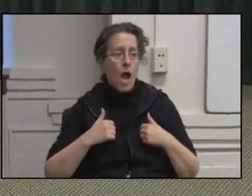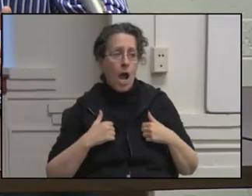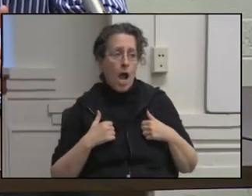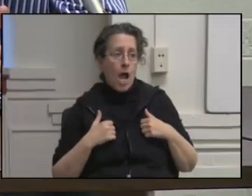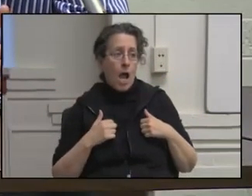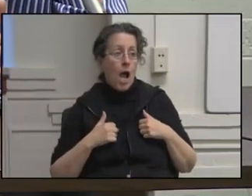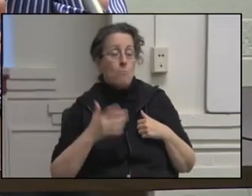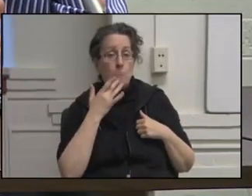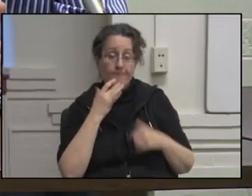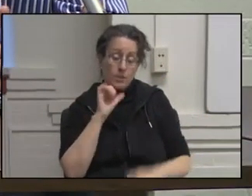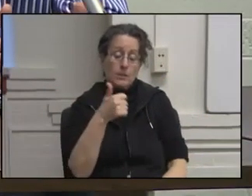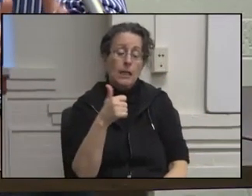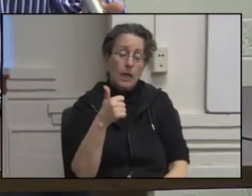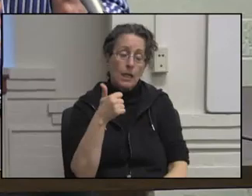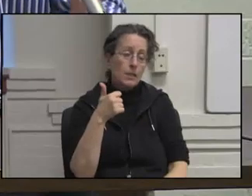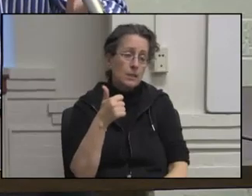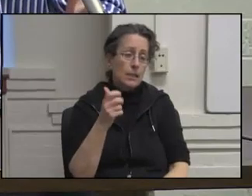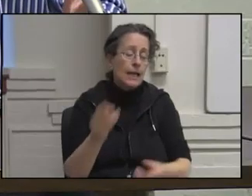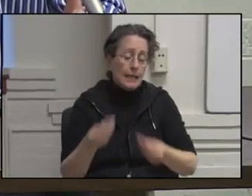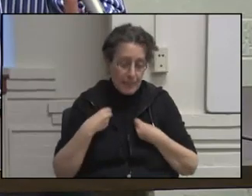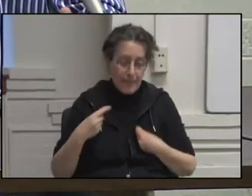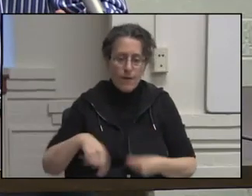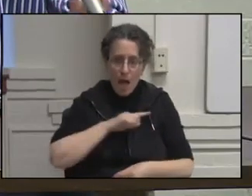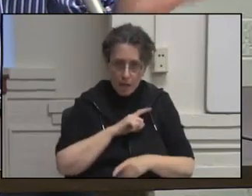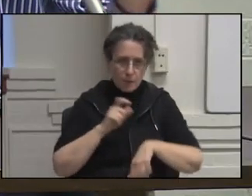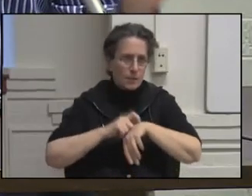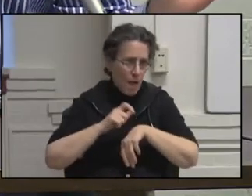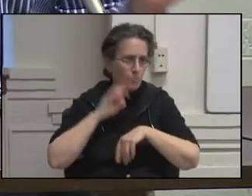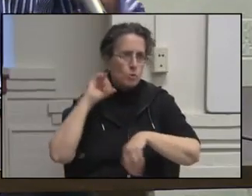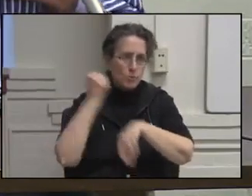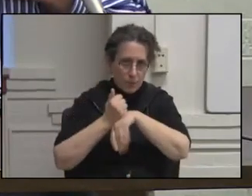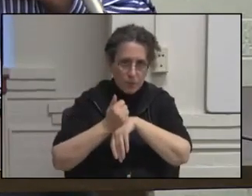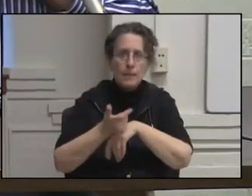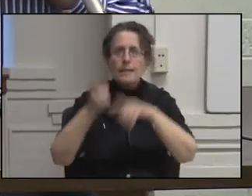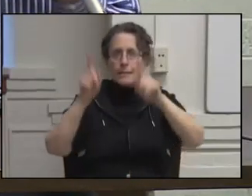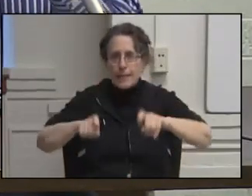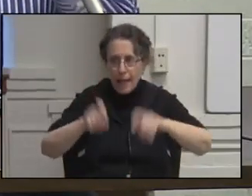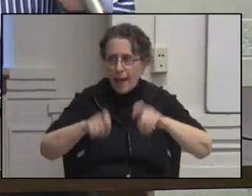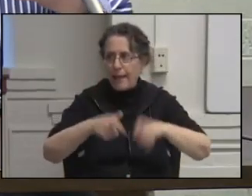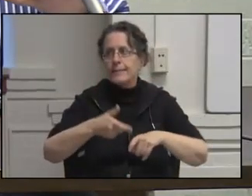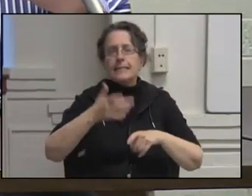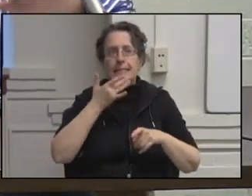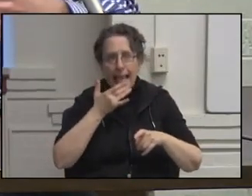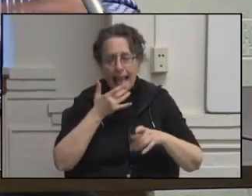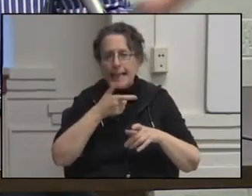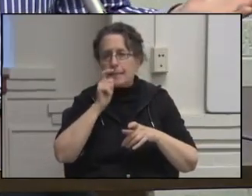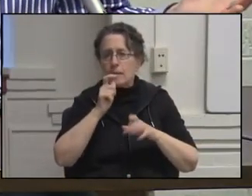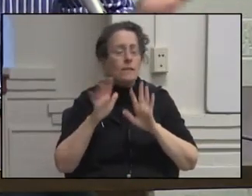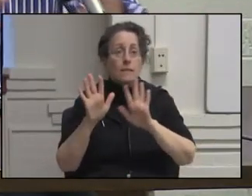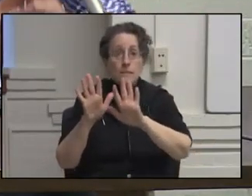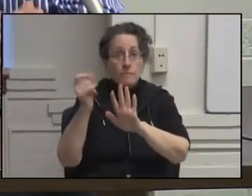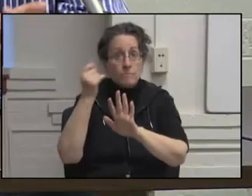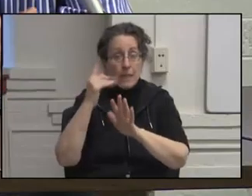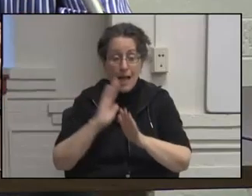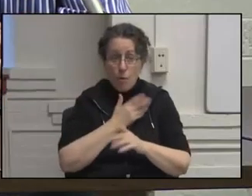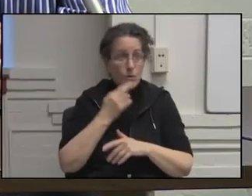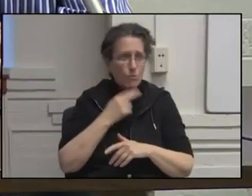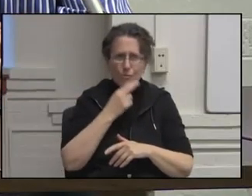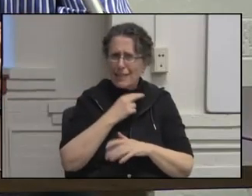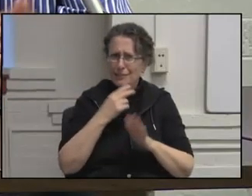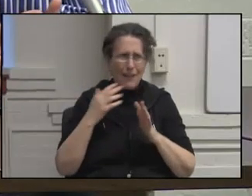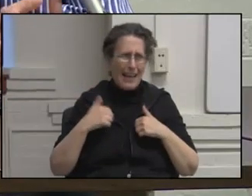were 10 at least, just so we can cover our bases. Mm-hmm. If, you know, again, we don't serve at our restaurant, we don't serve anywhere, and you know, no